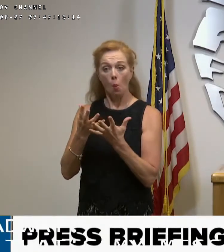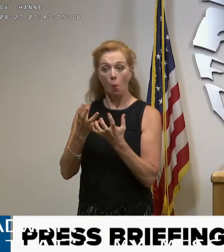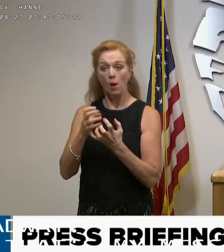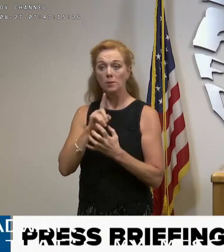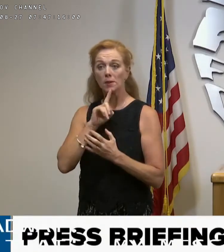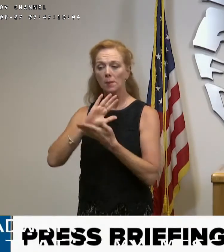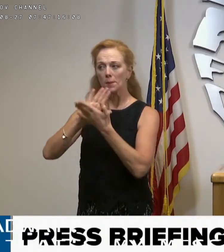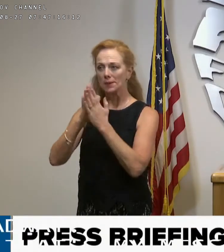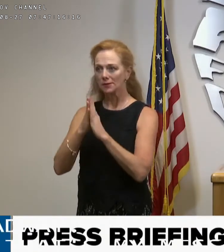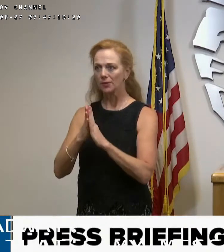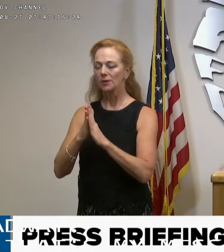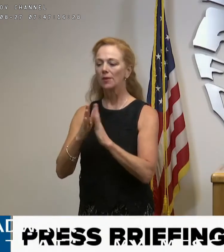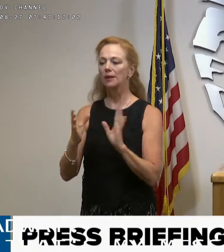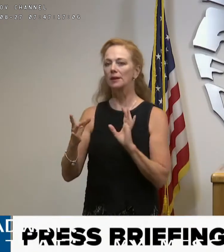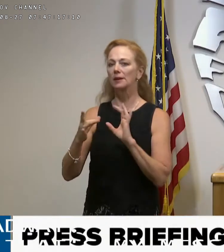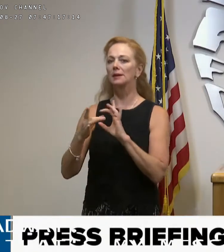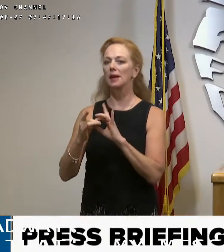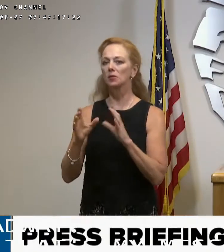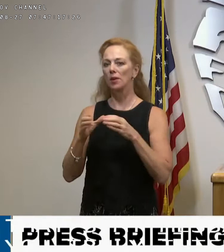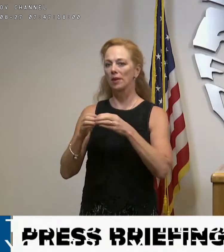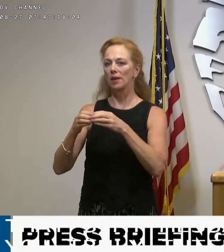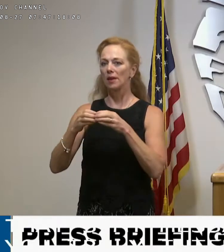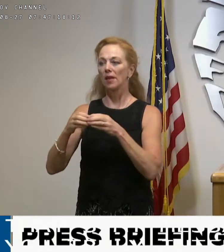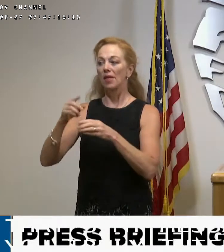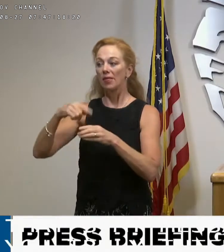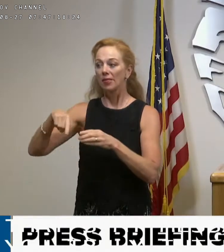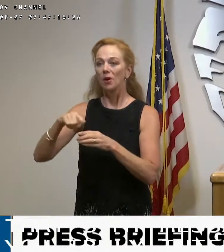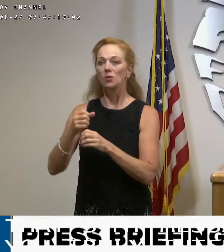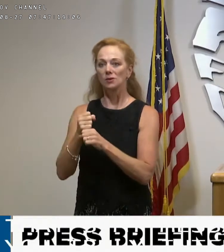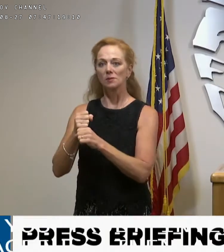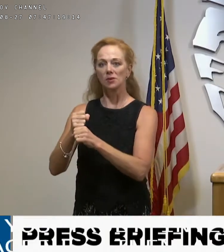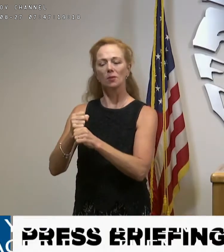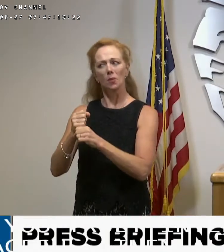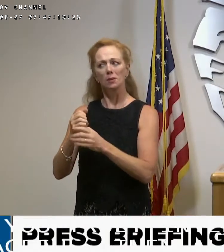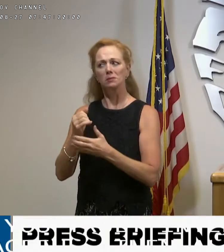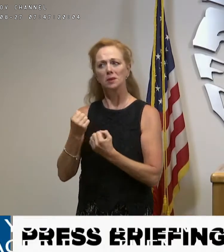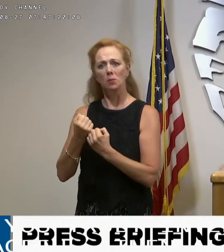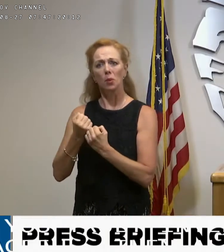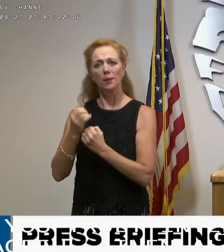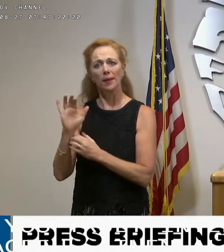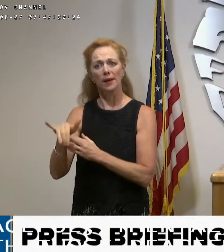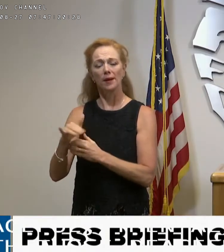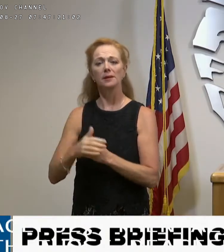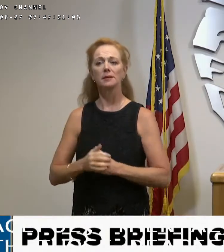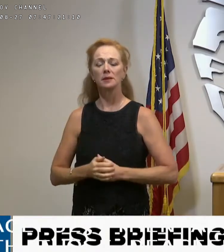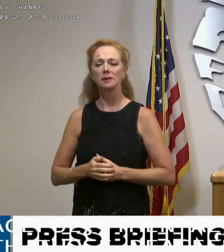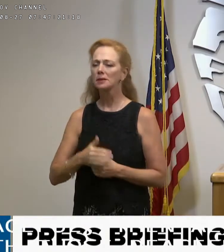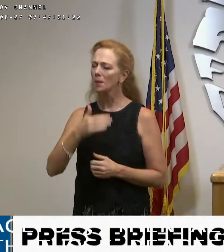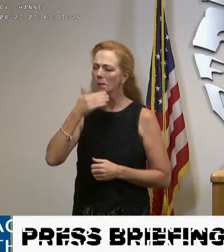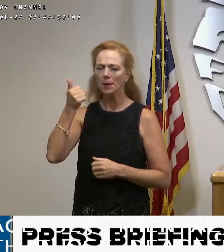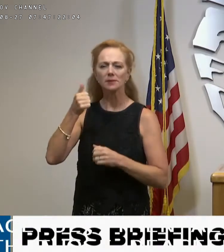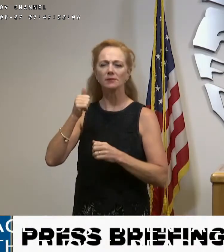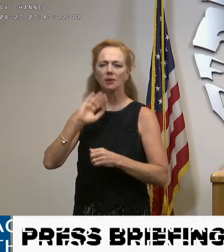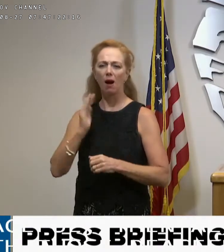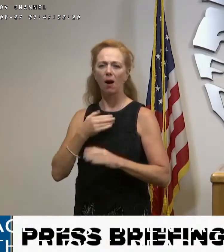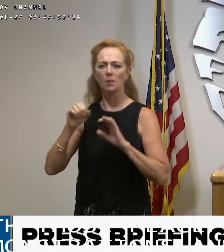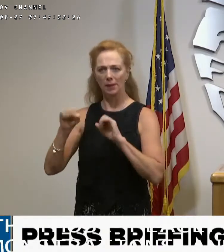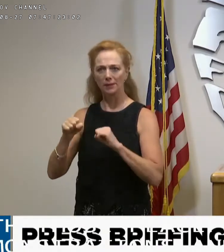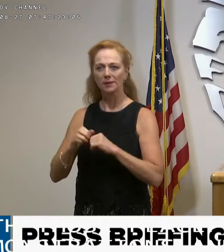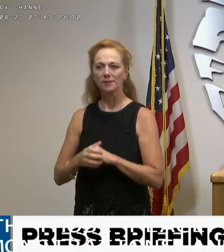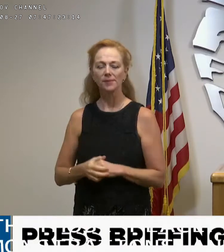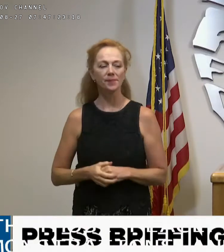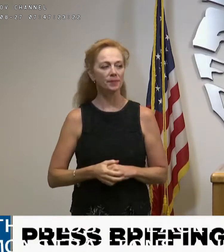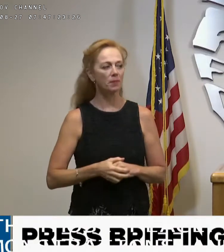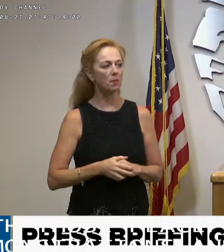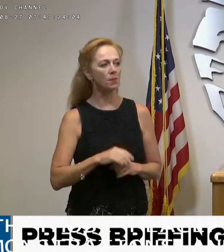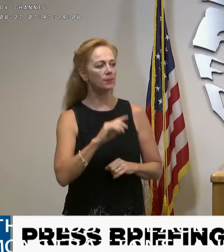peaceful, then align yourself with those peaceful demonstrations, and we will accommodate that to the best of our ability.